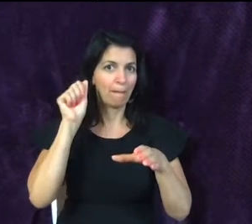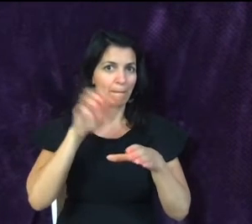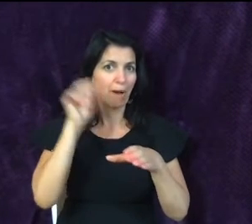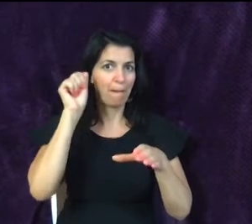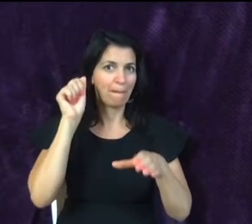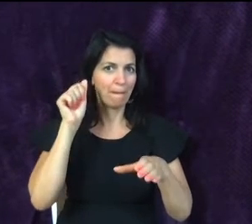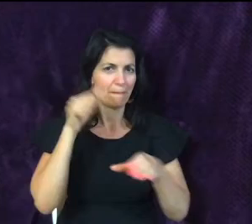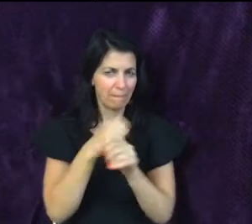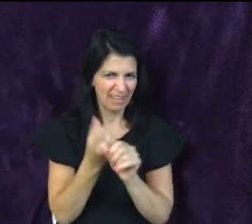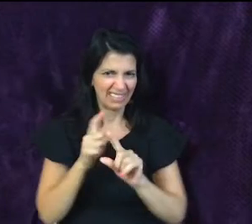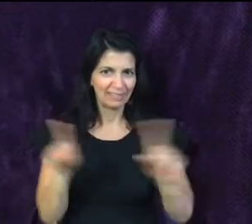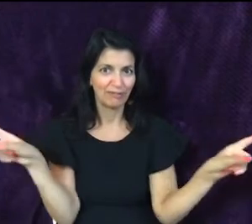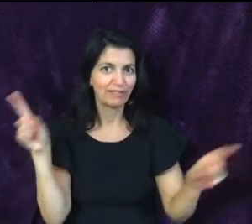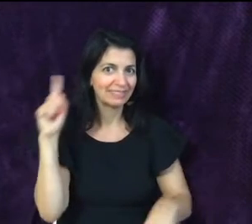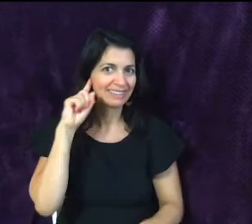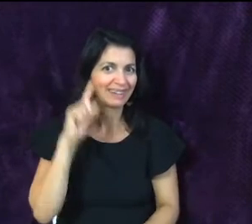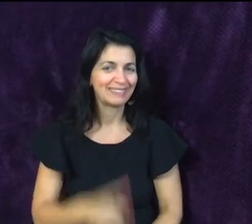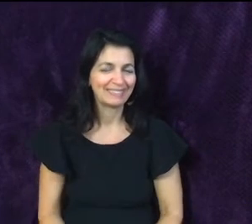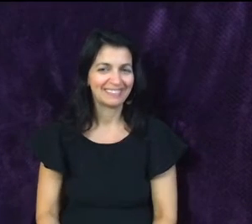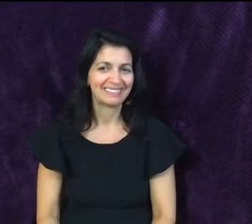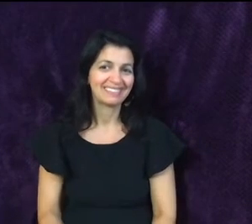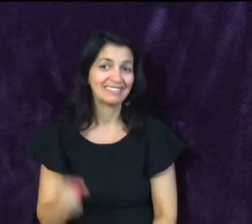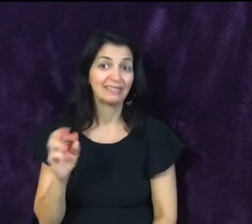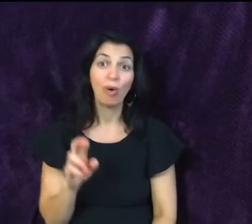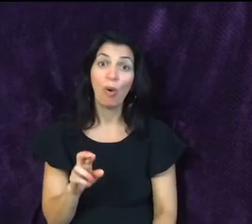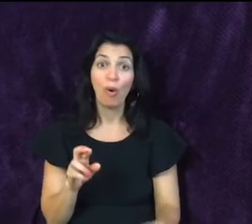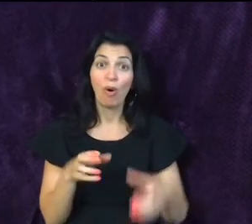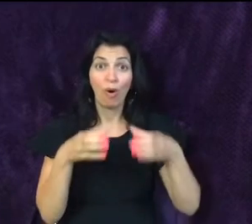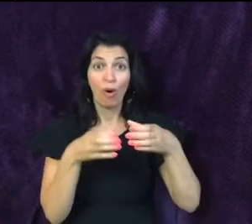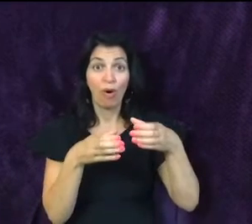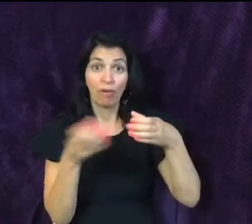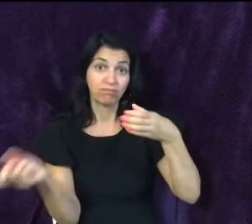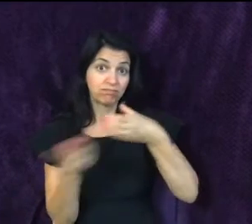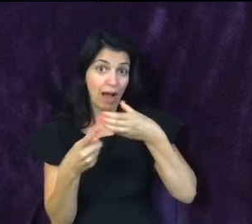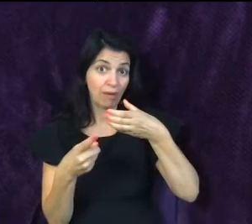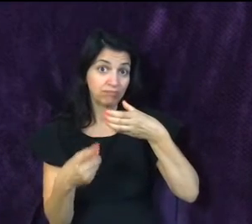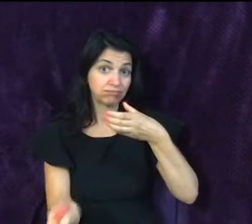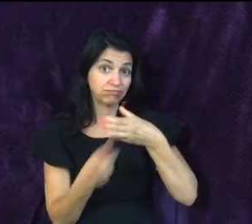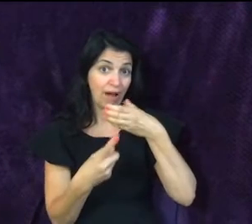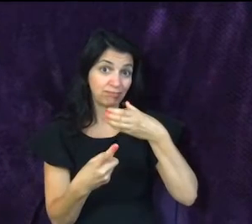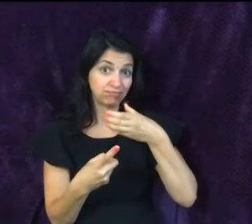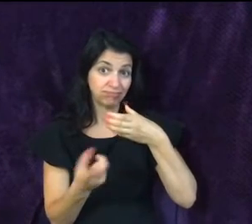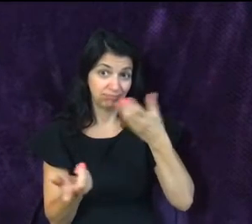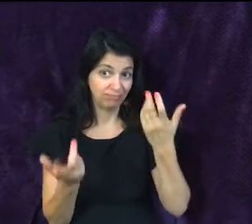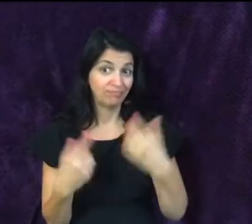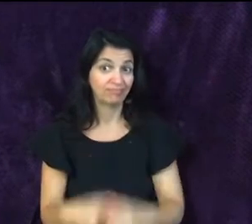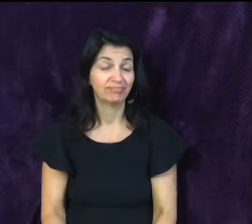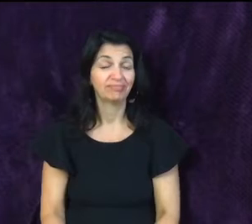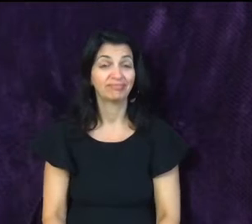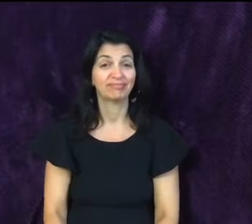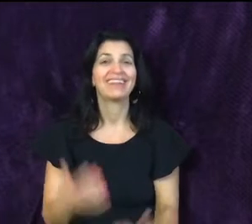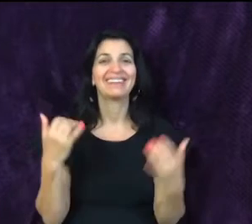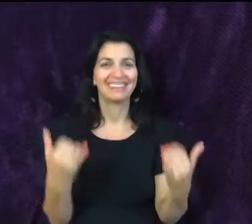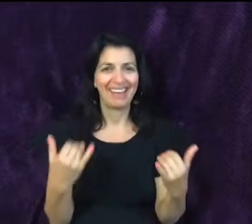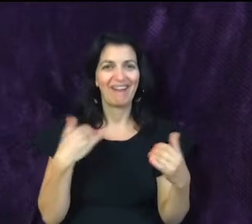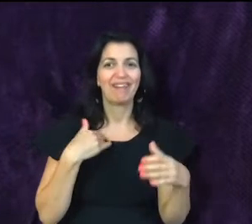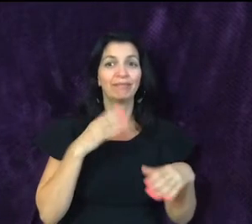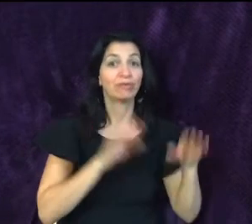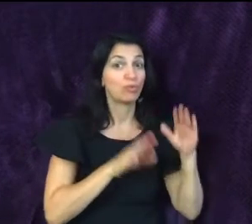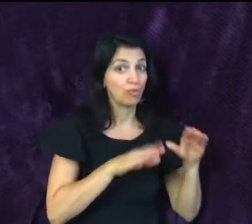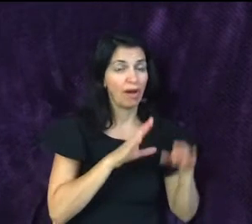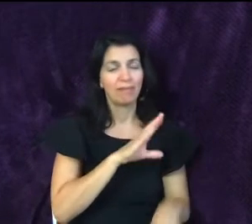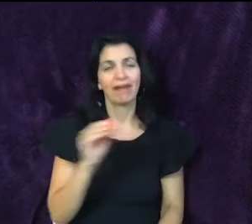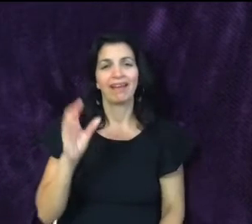and make a different sound, or hit the side. Now I have my drum part and my shaker part.